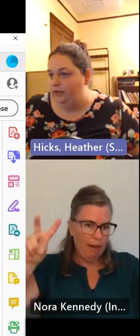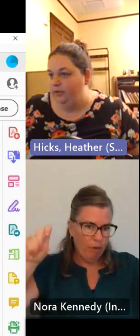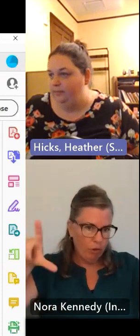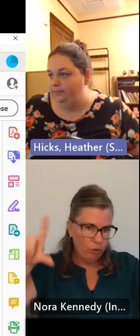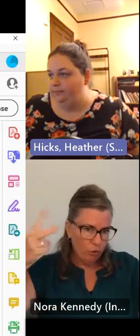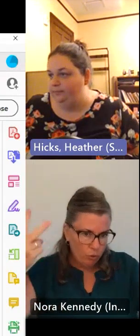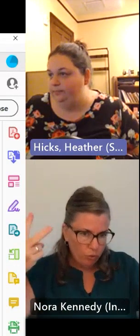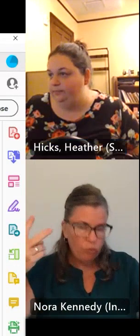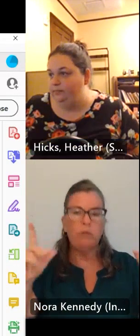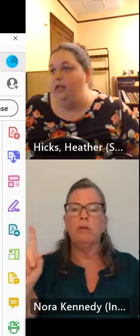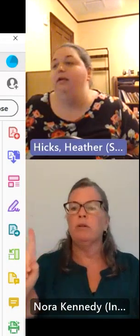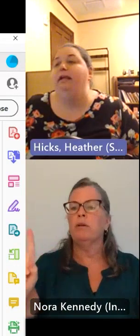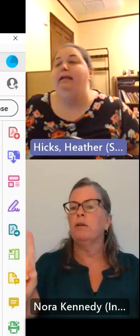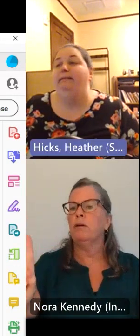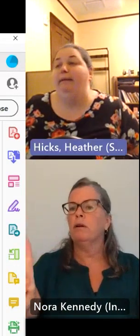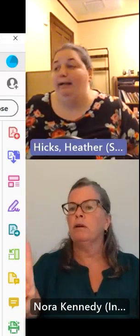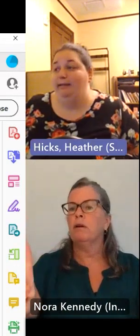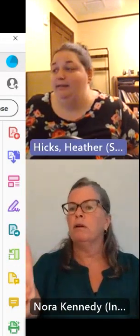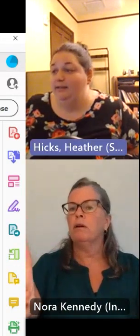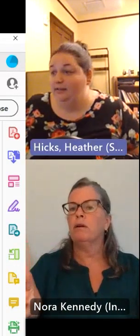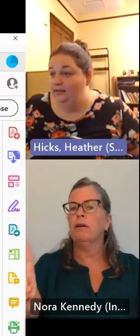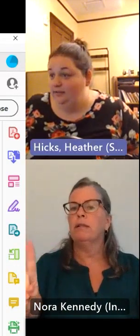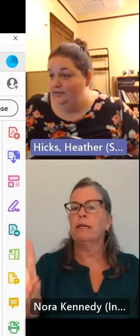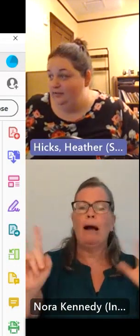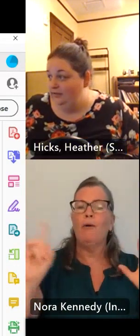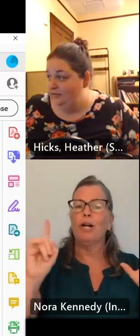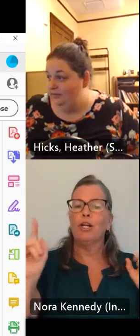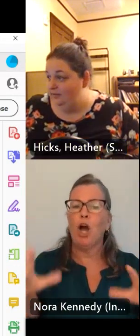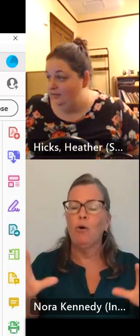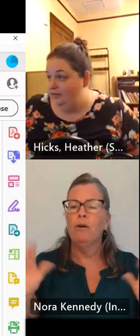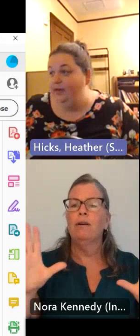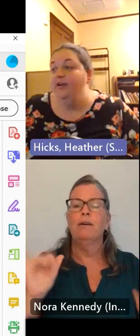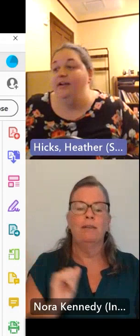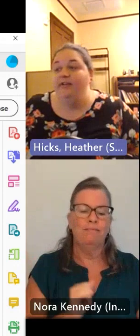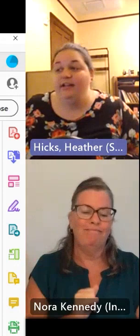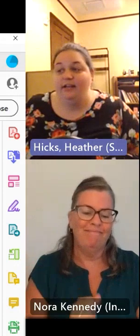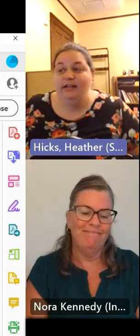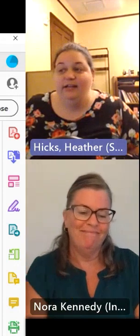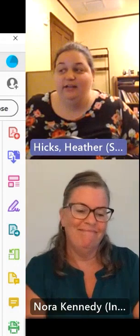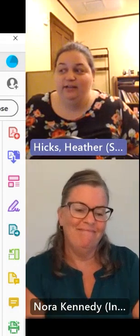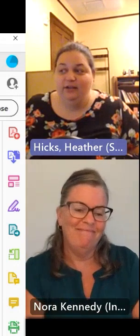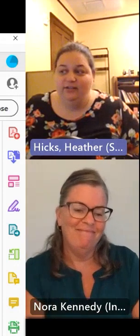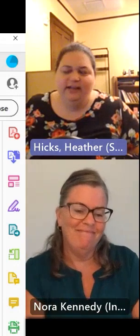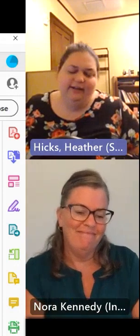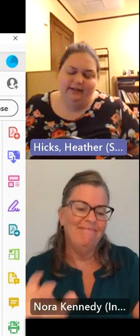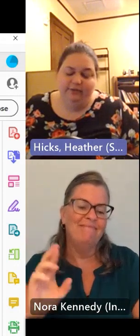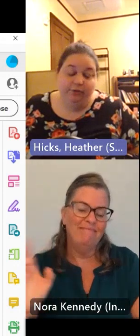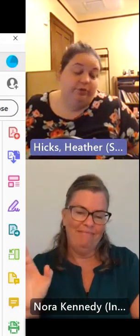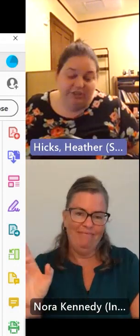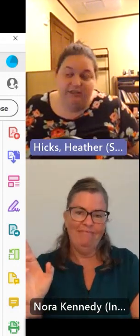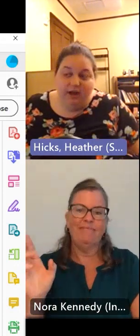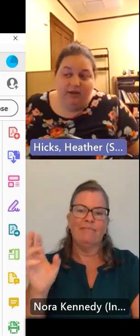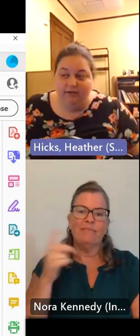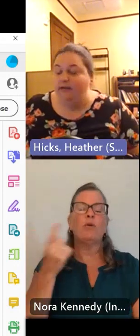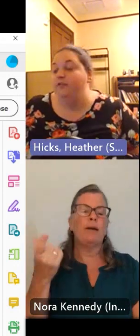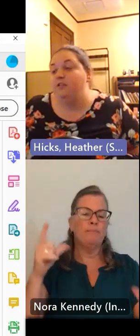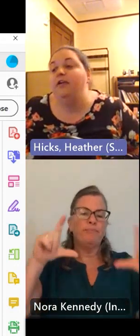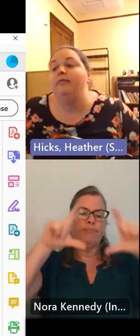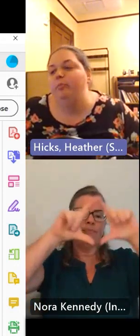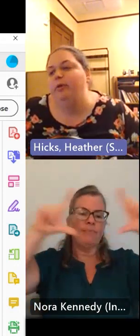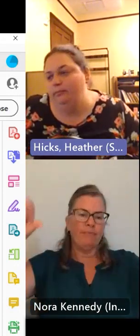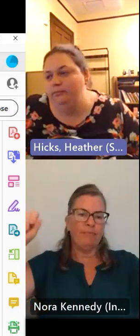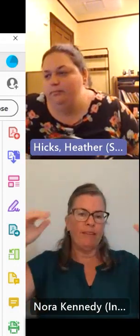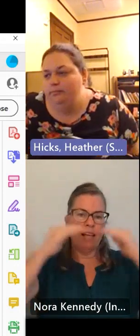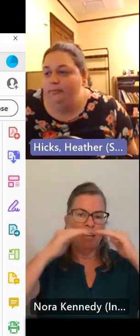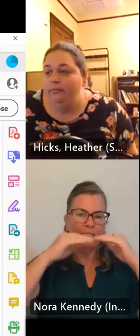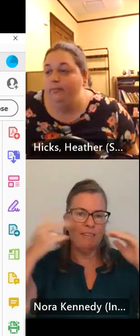oops, where'd it go? No, I can't get it back. There you go. If I click on it, it calls it heading level 2, which is not correct for this